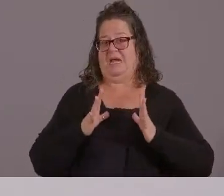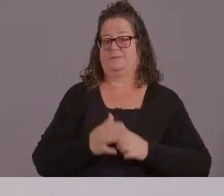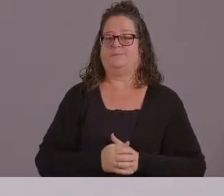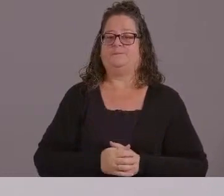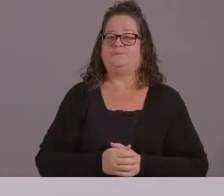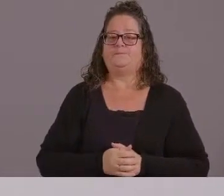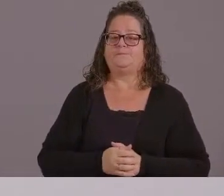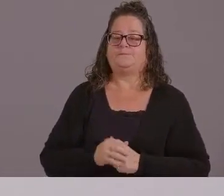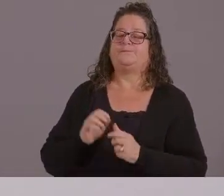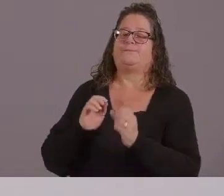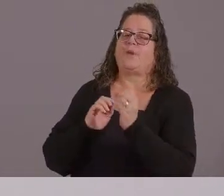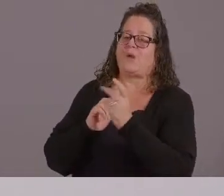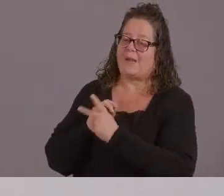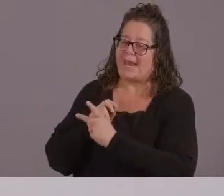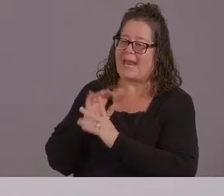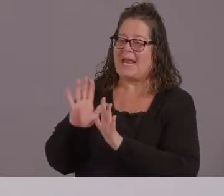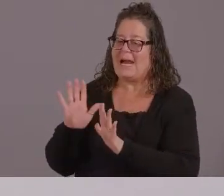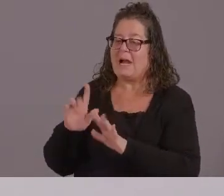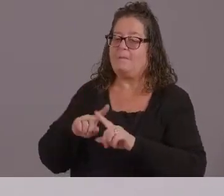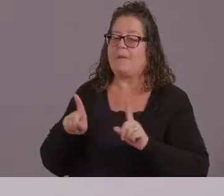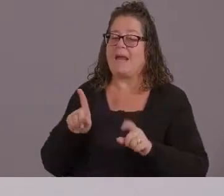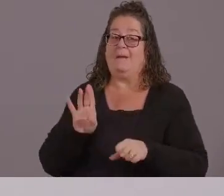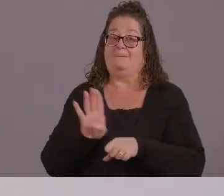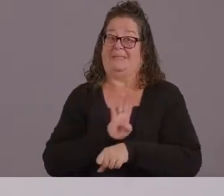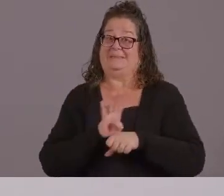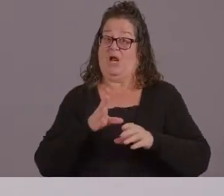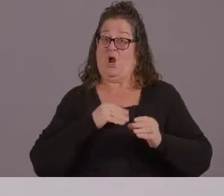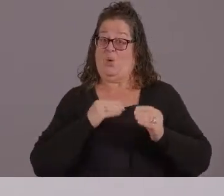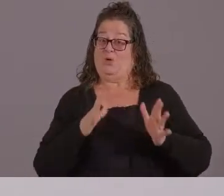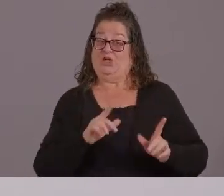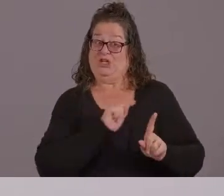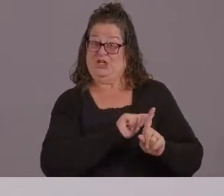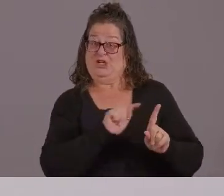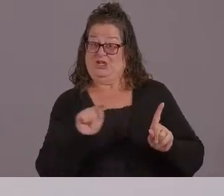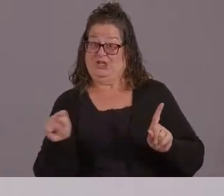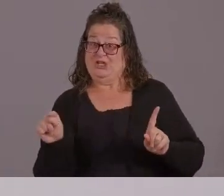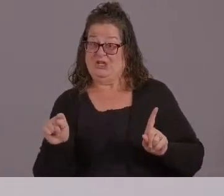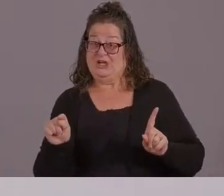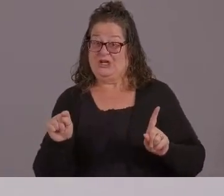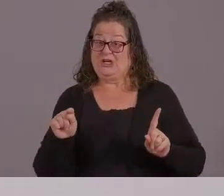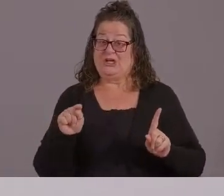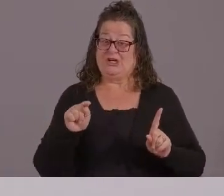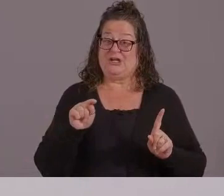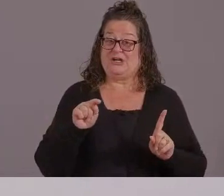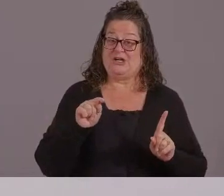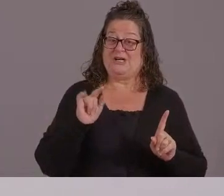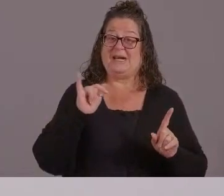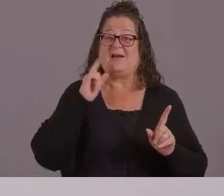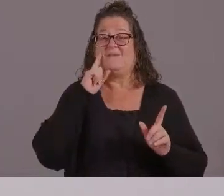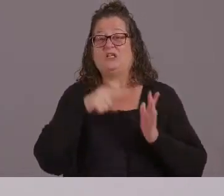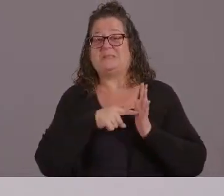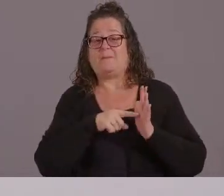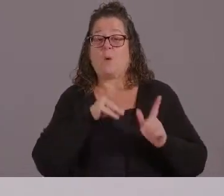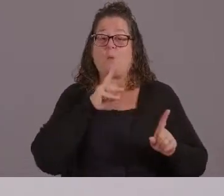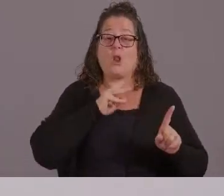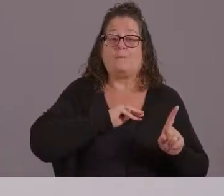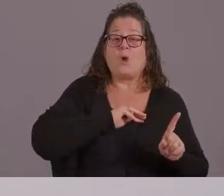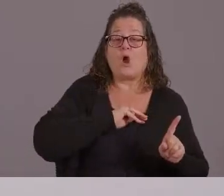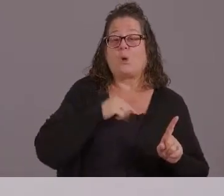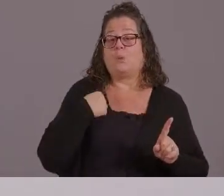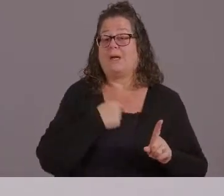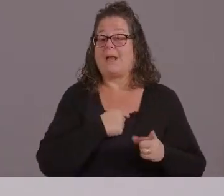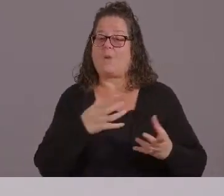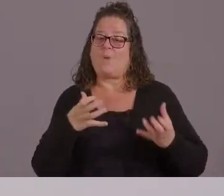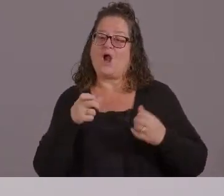we want you to wear. Yes. And I've already seen situations where customers have said, governor says I don't have to wear